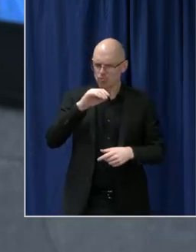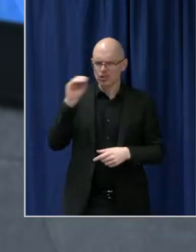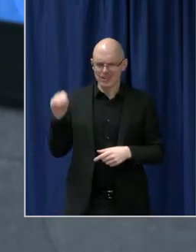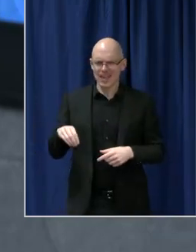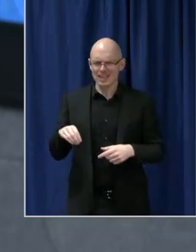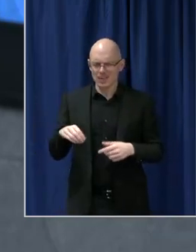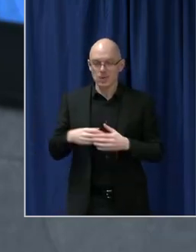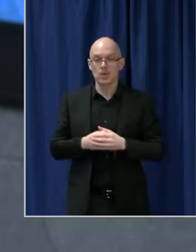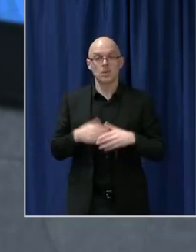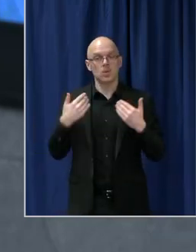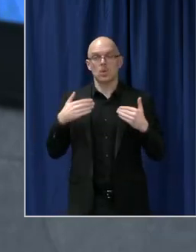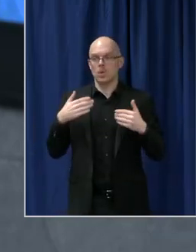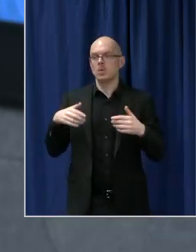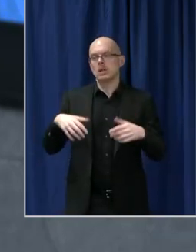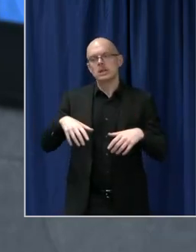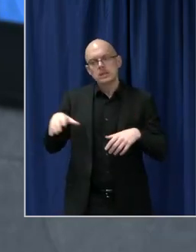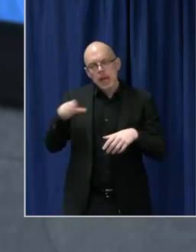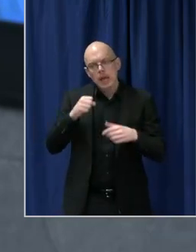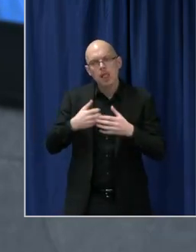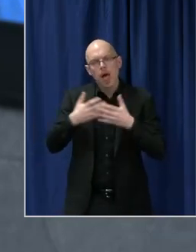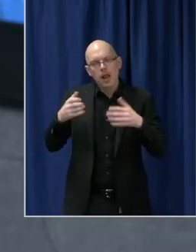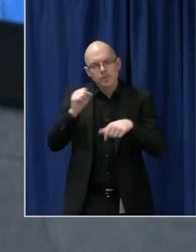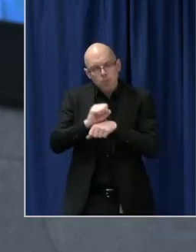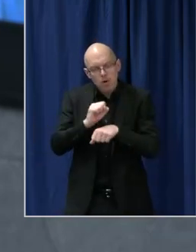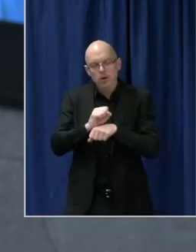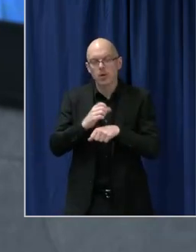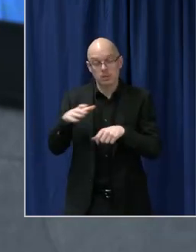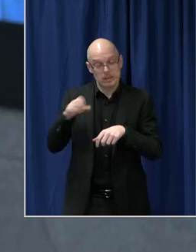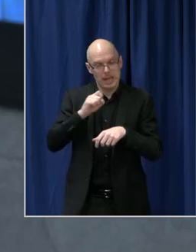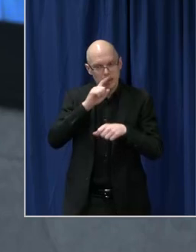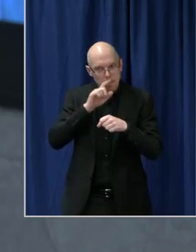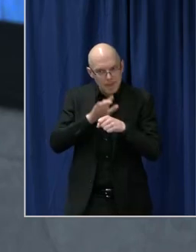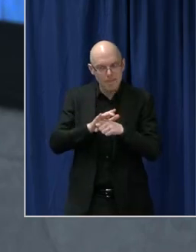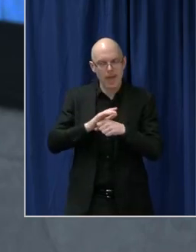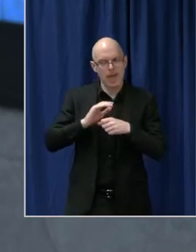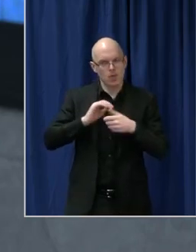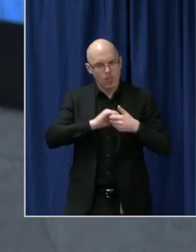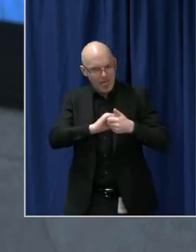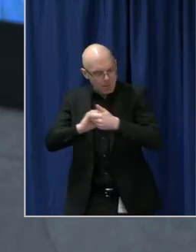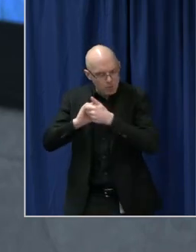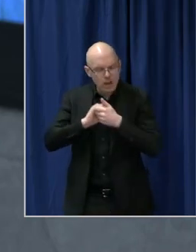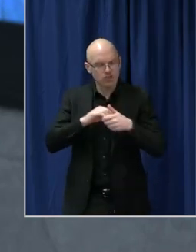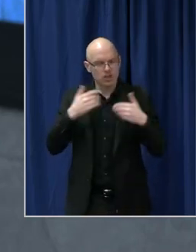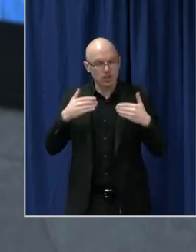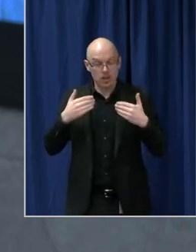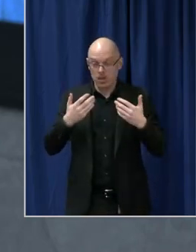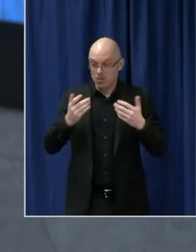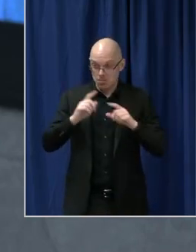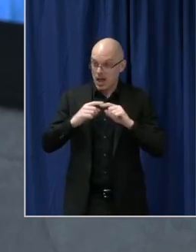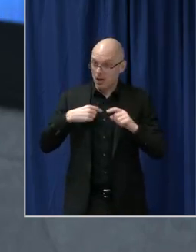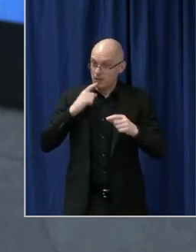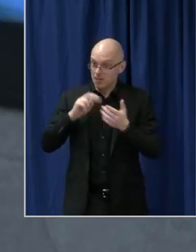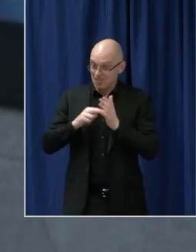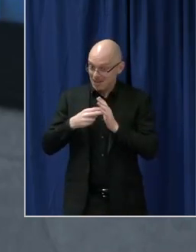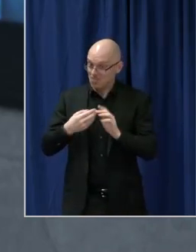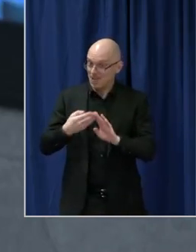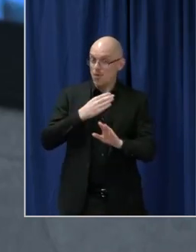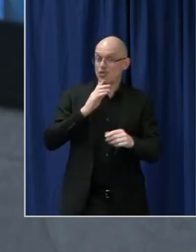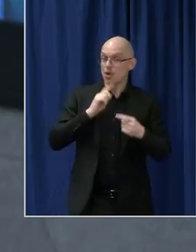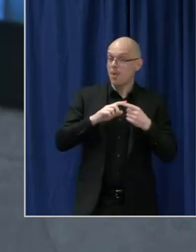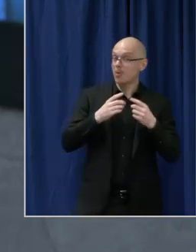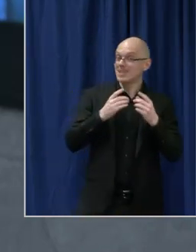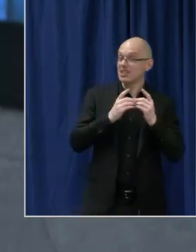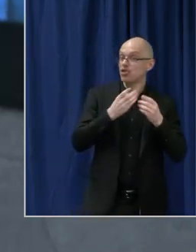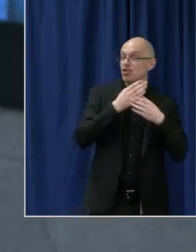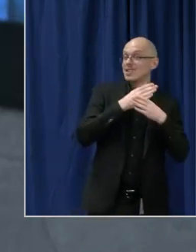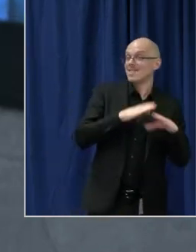collaboration, but I really mean this. Whether we're talking hearing aid compatibility or the digital divide, don't ever tell me